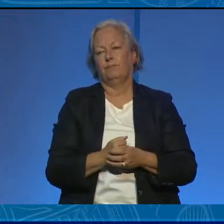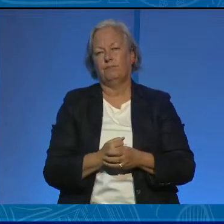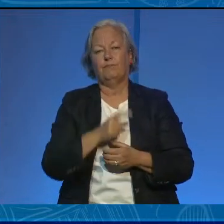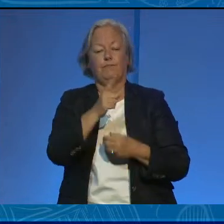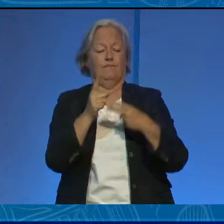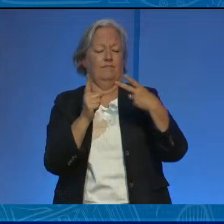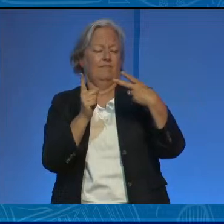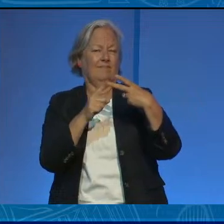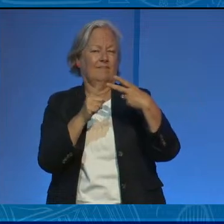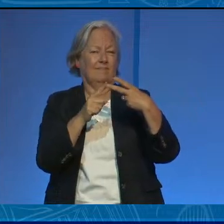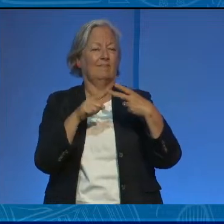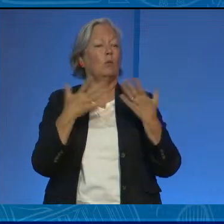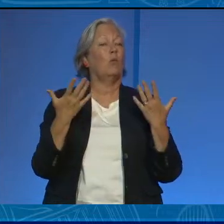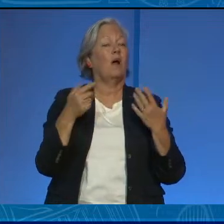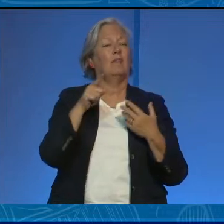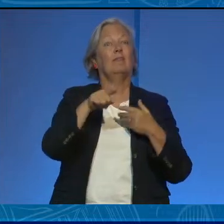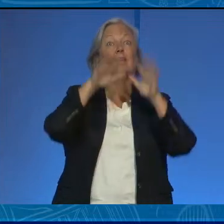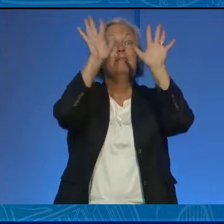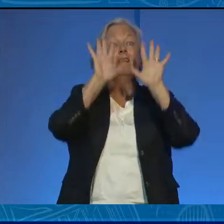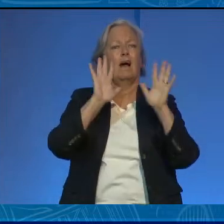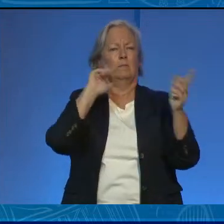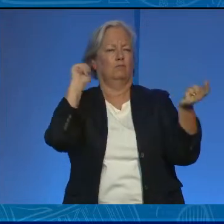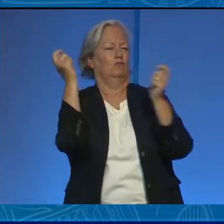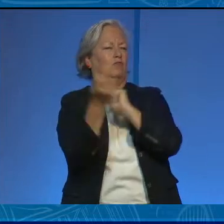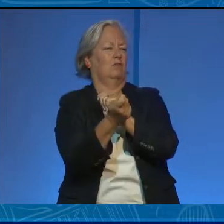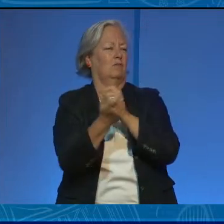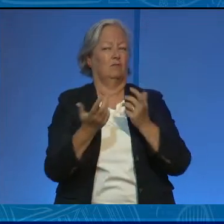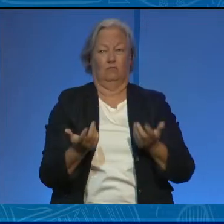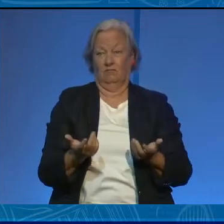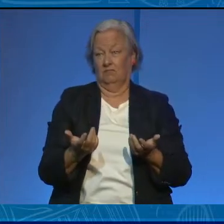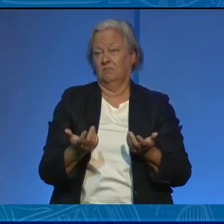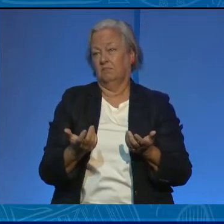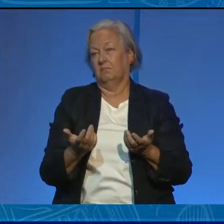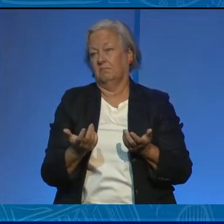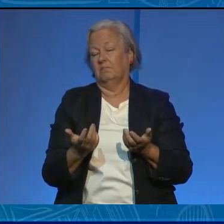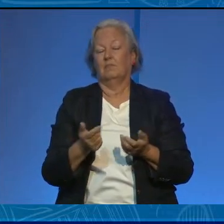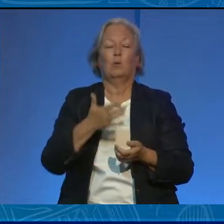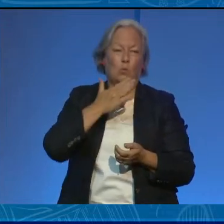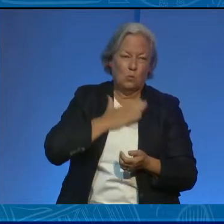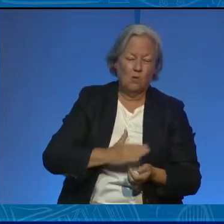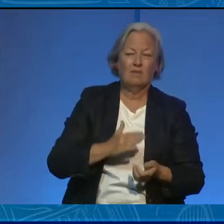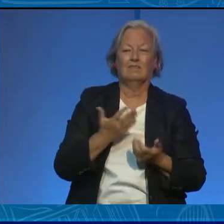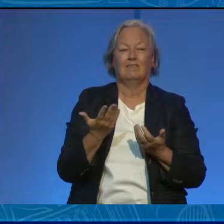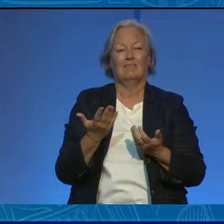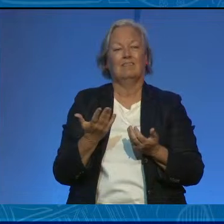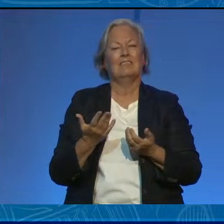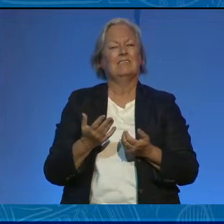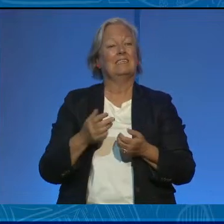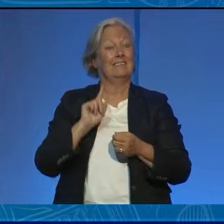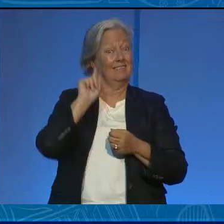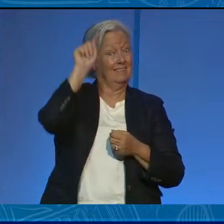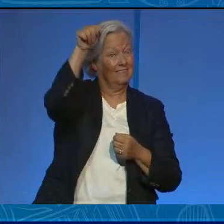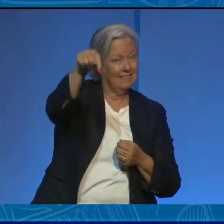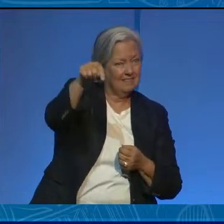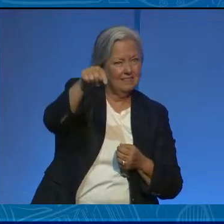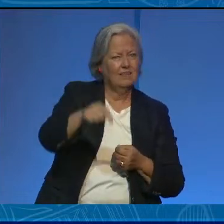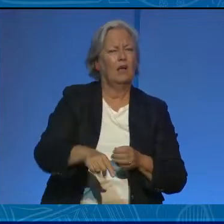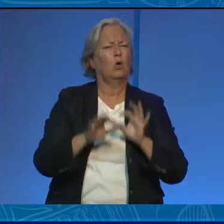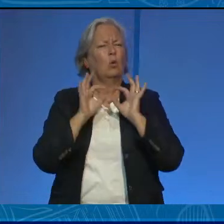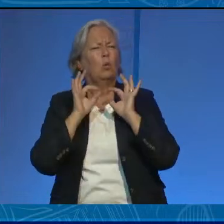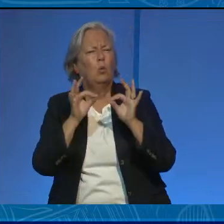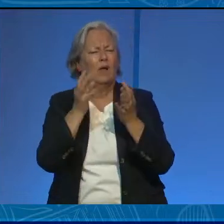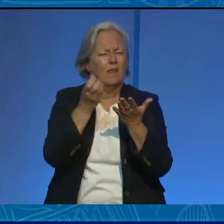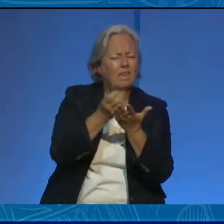Second, changing climate. We will work towards ensuring that the event is impactful and contributes